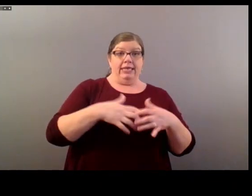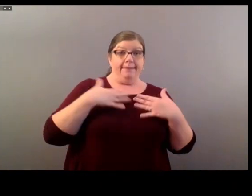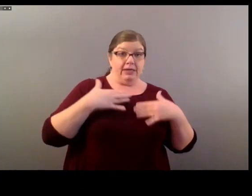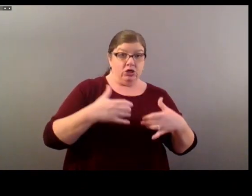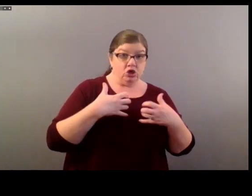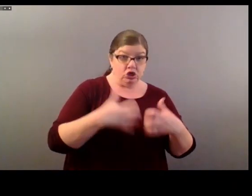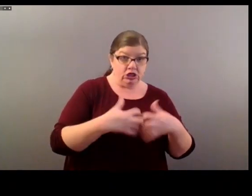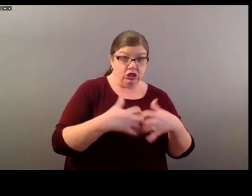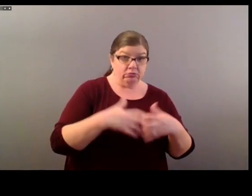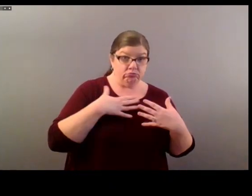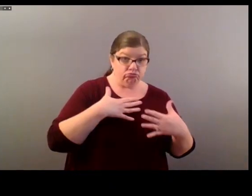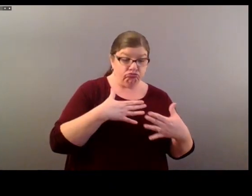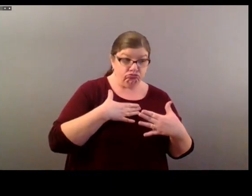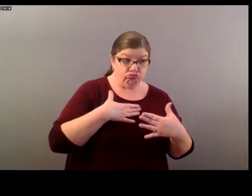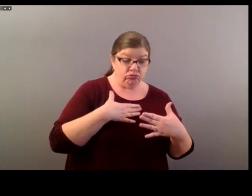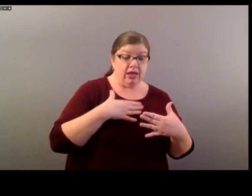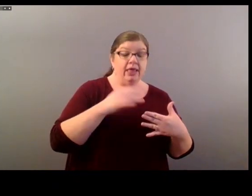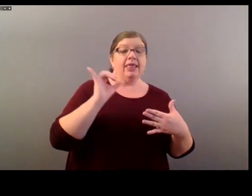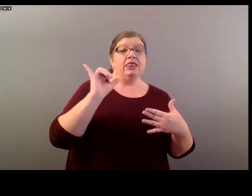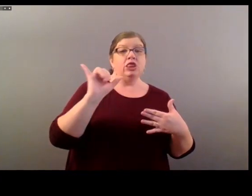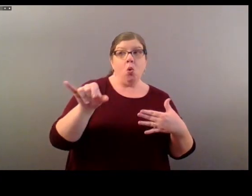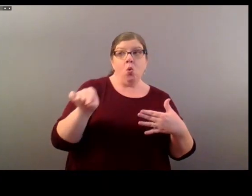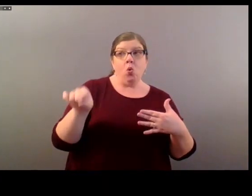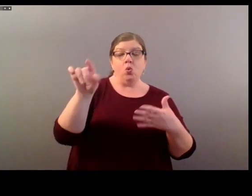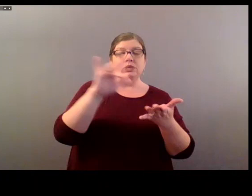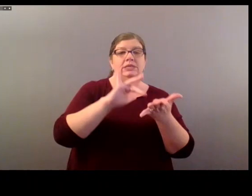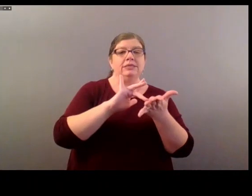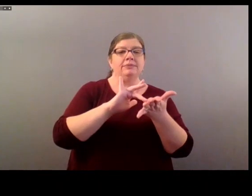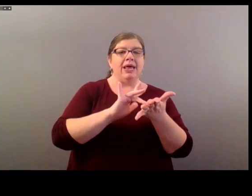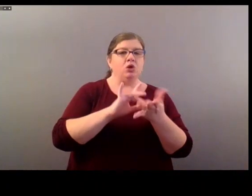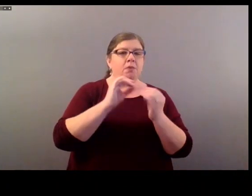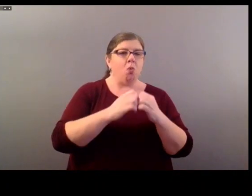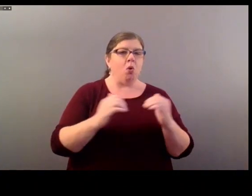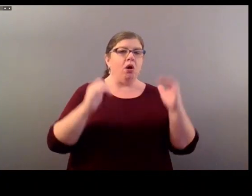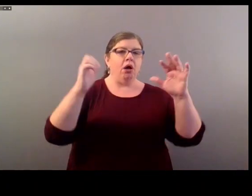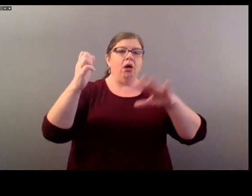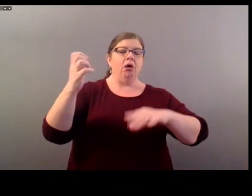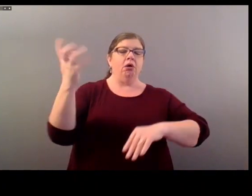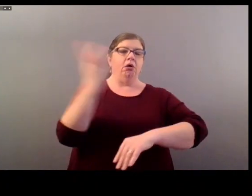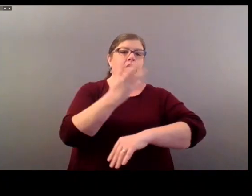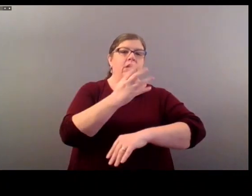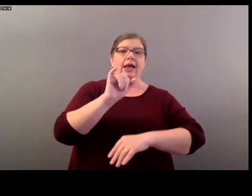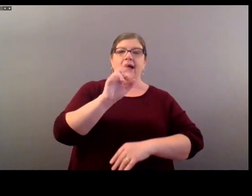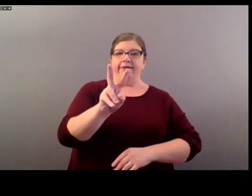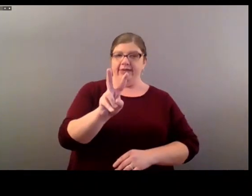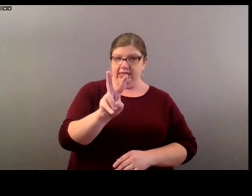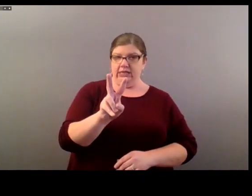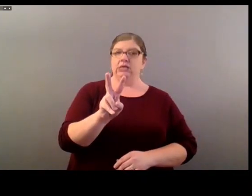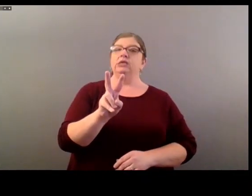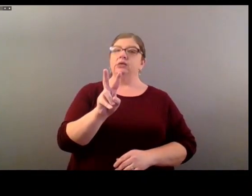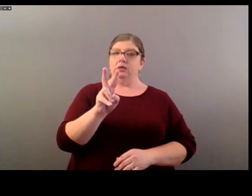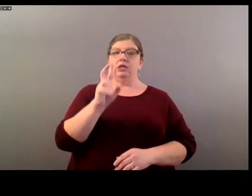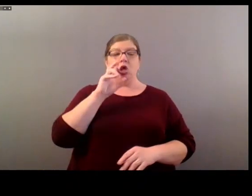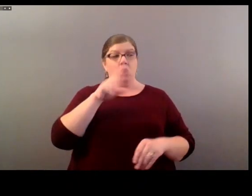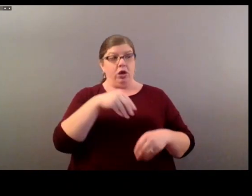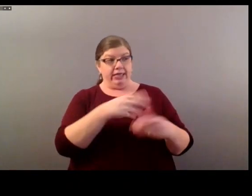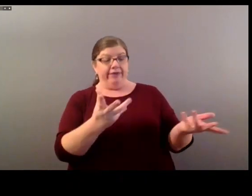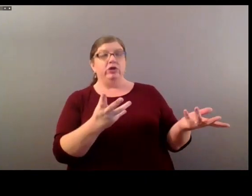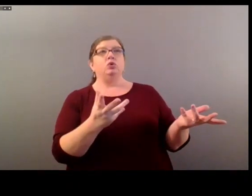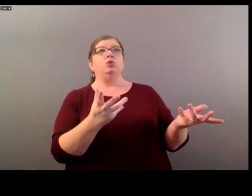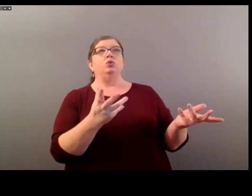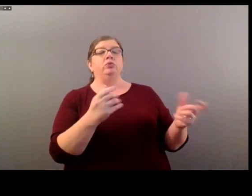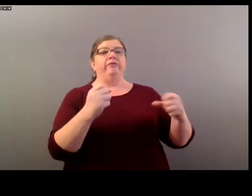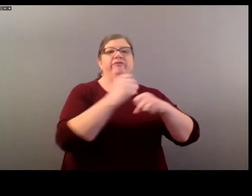Those are more advanced intravenous medicines that are given to fight